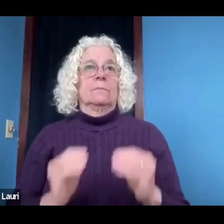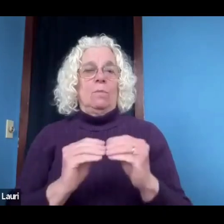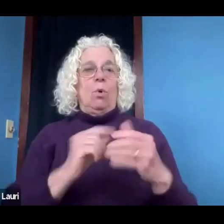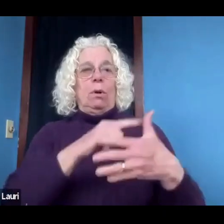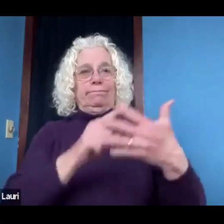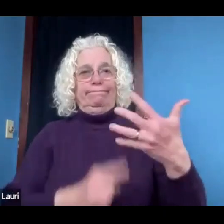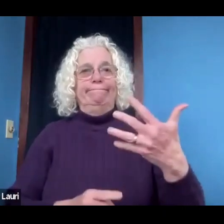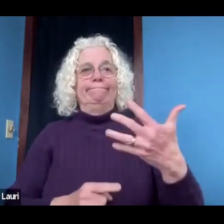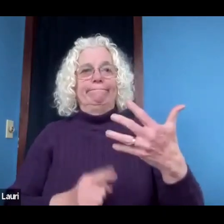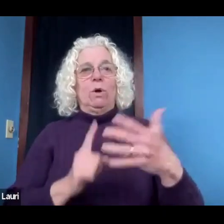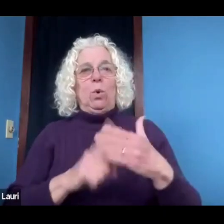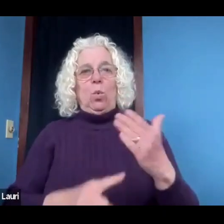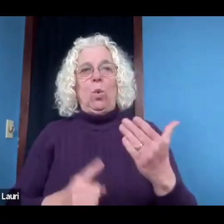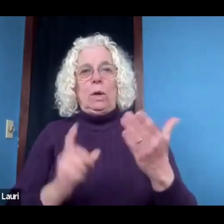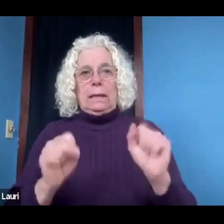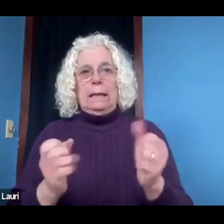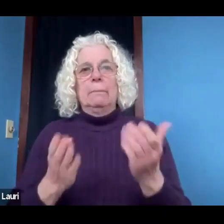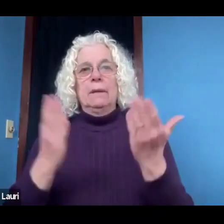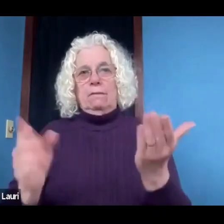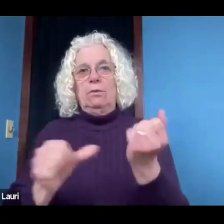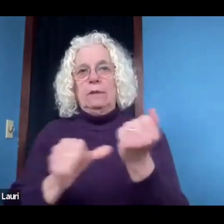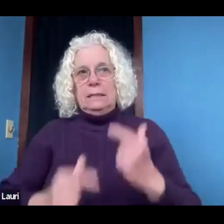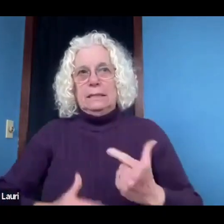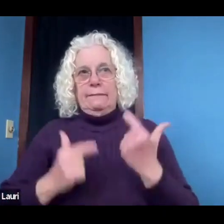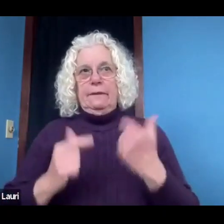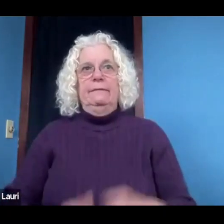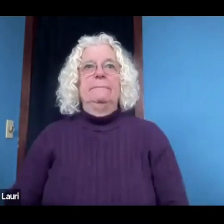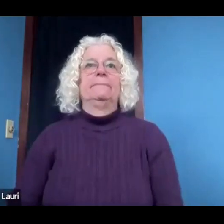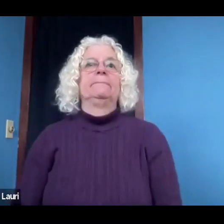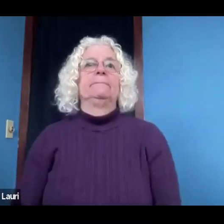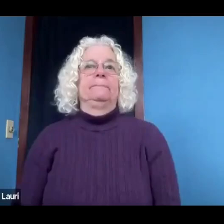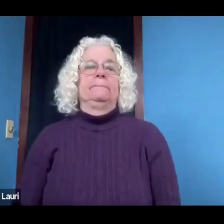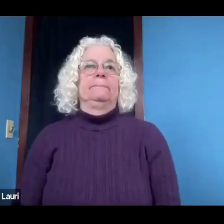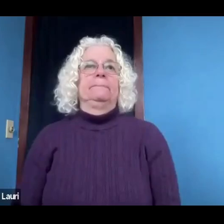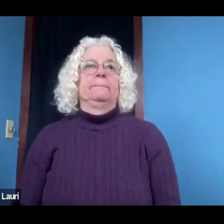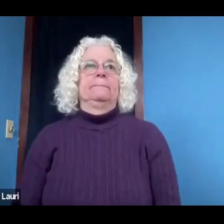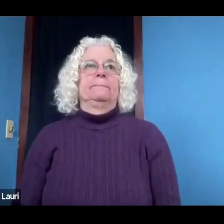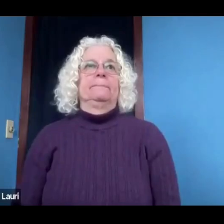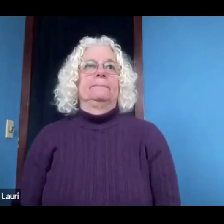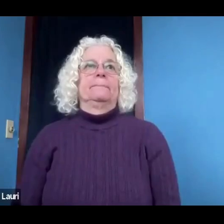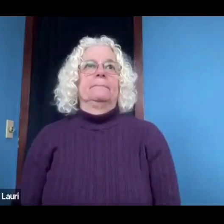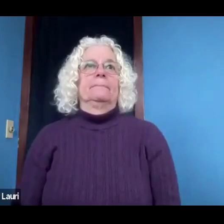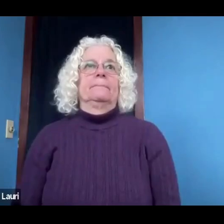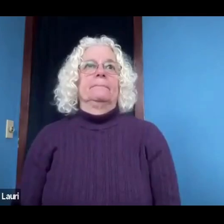Again, that's just a continuation of some of those items. So next slide.